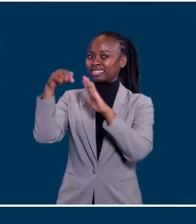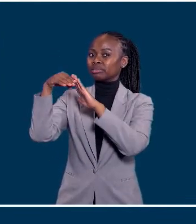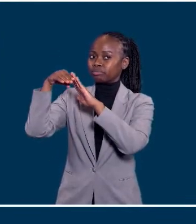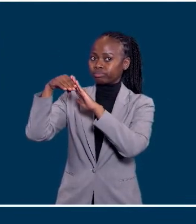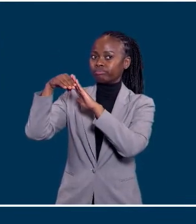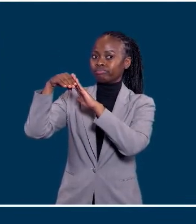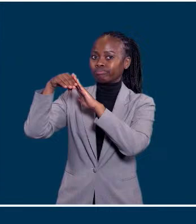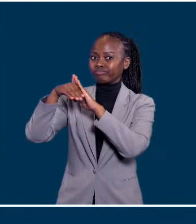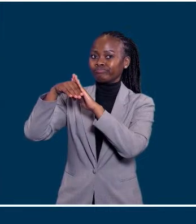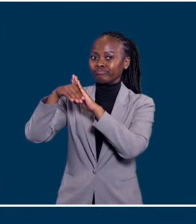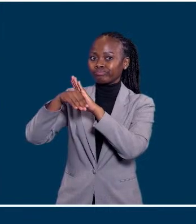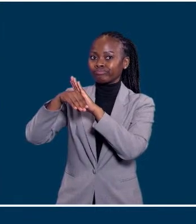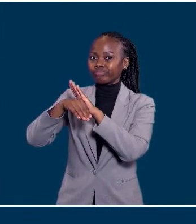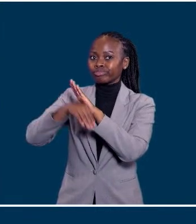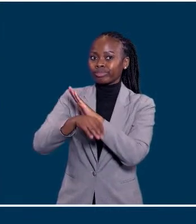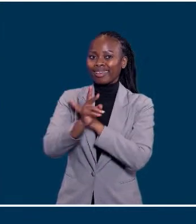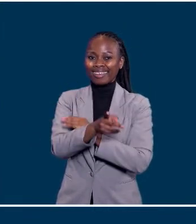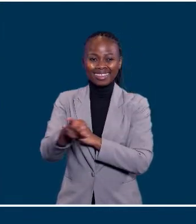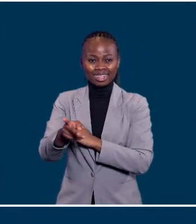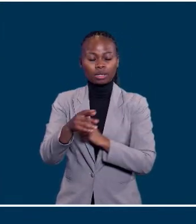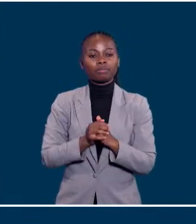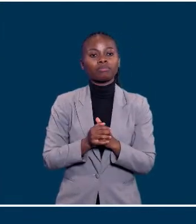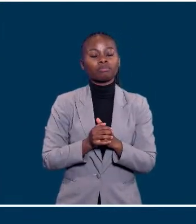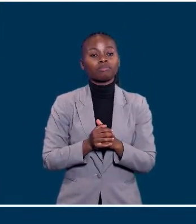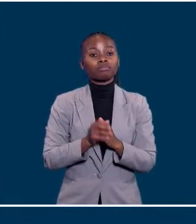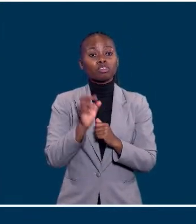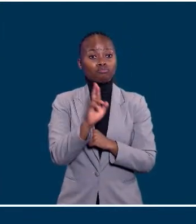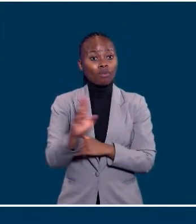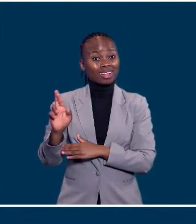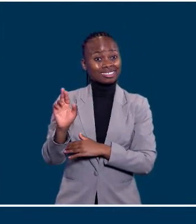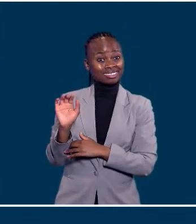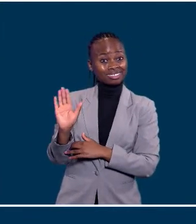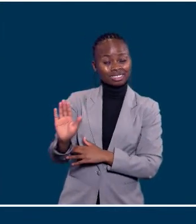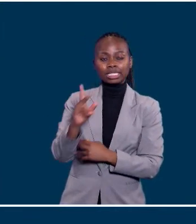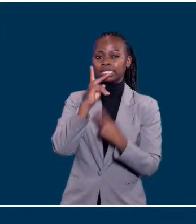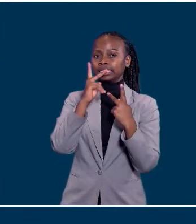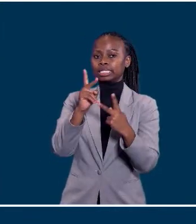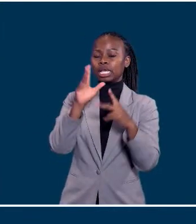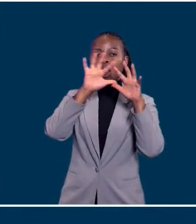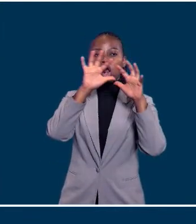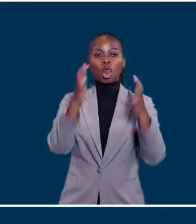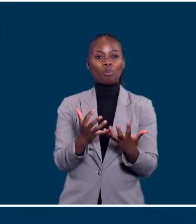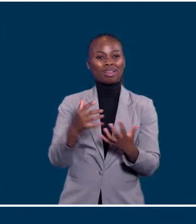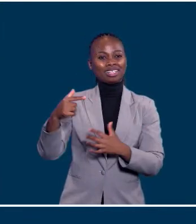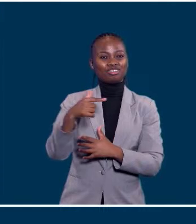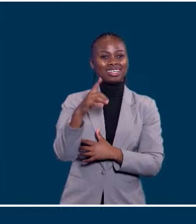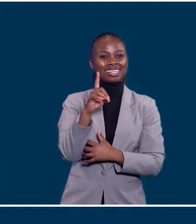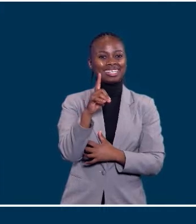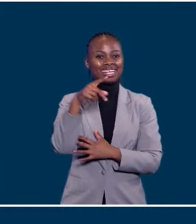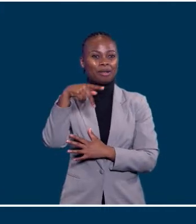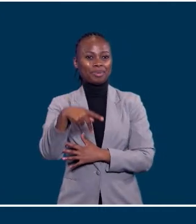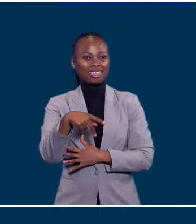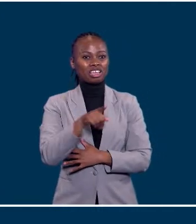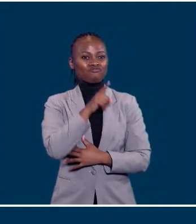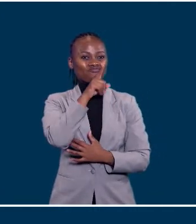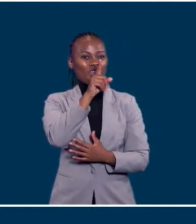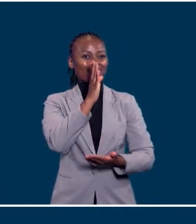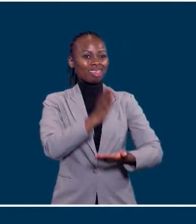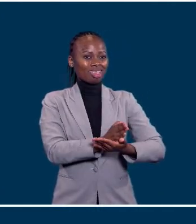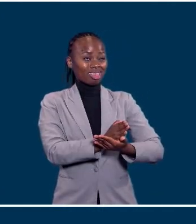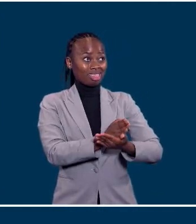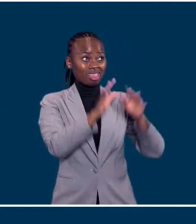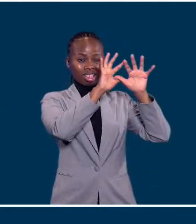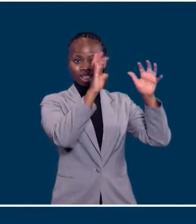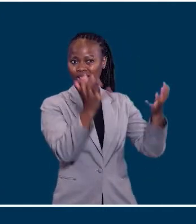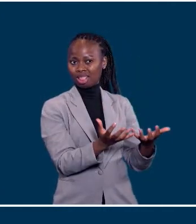trend. On the right-hand graph, we're showing you global real GDP and what it is expected